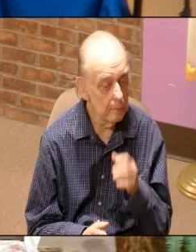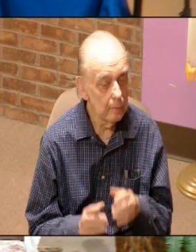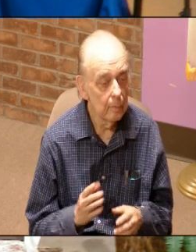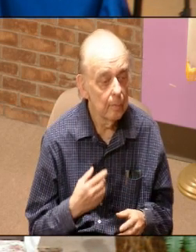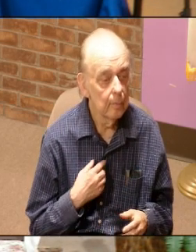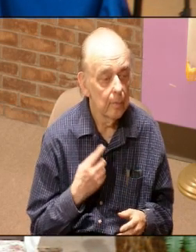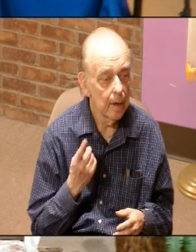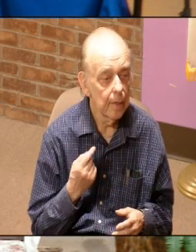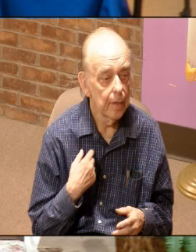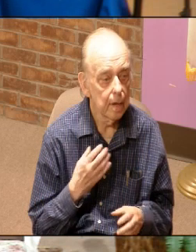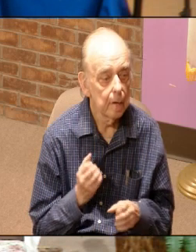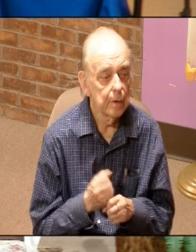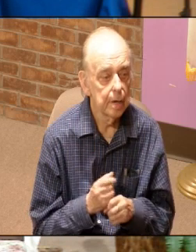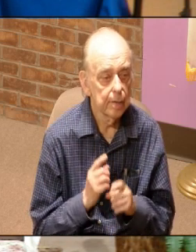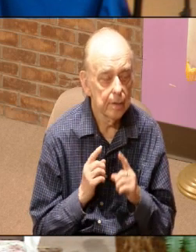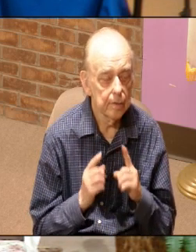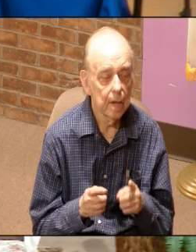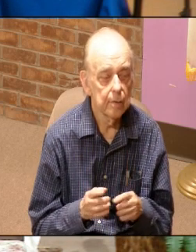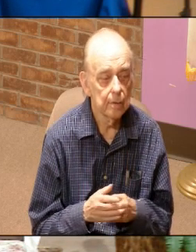here's what I think I would get.